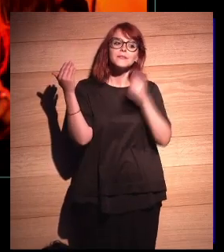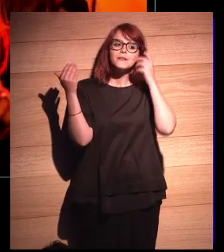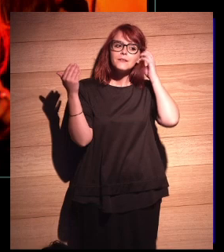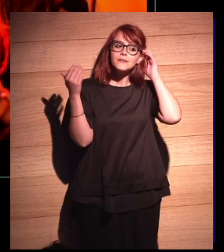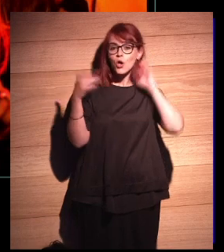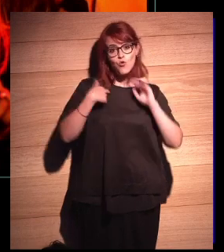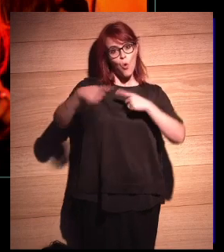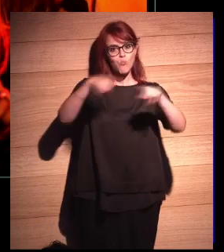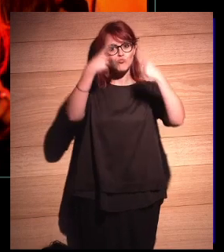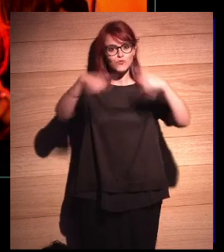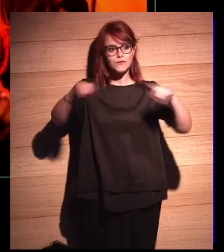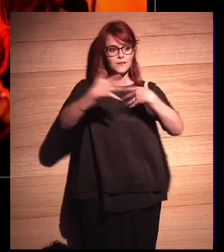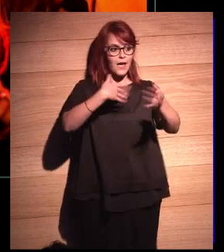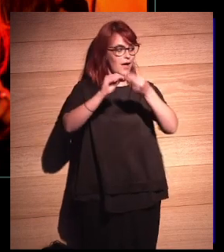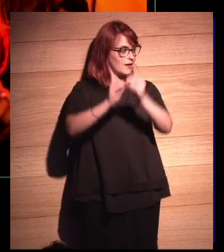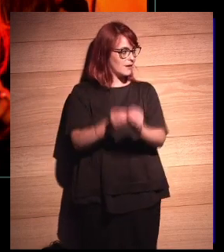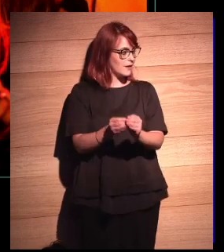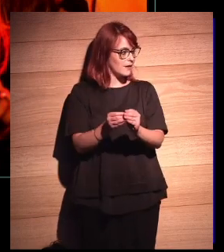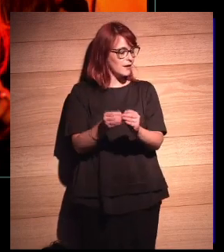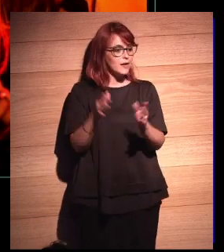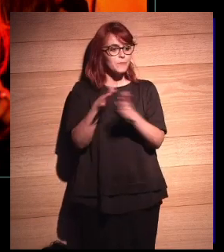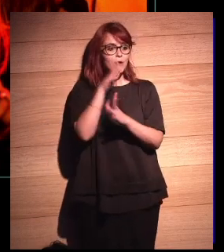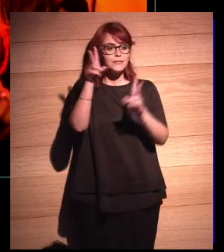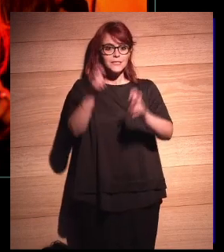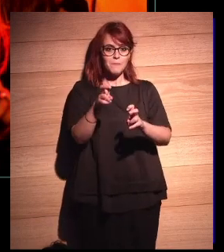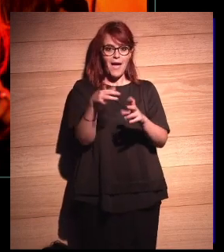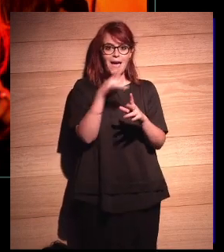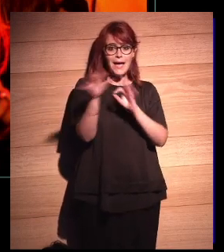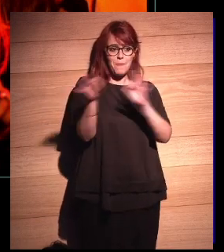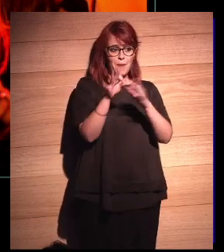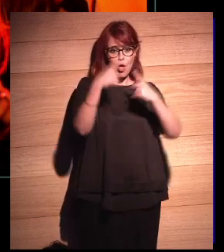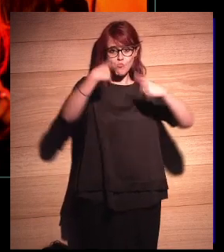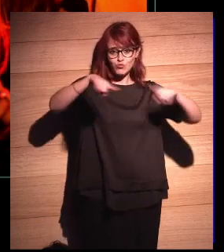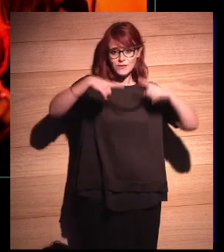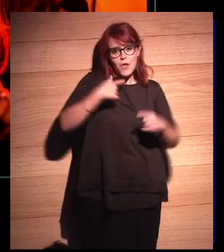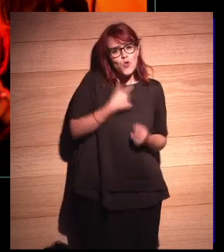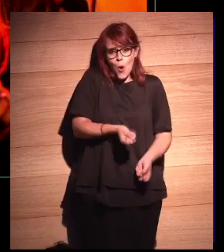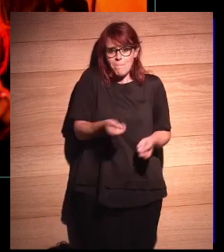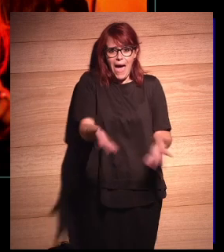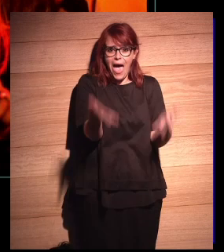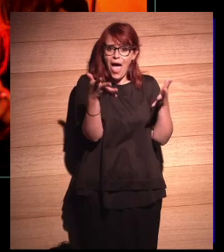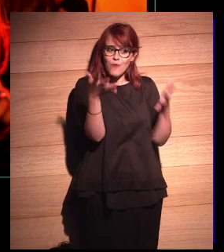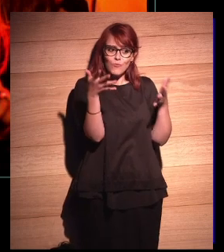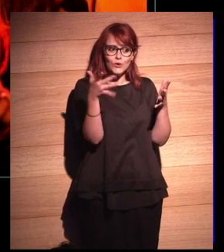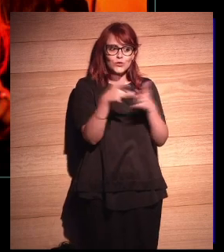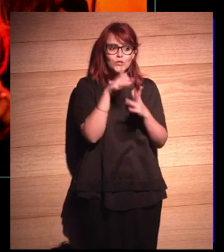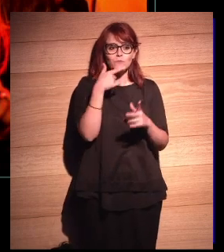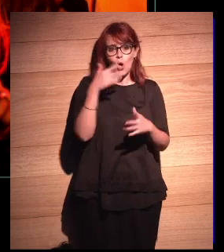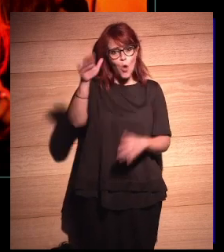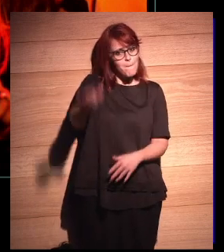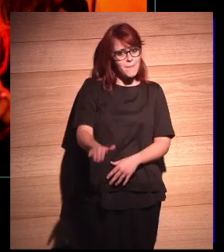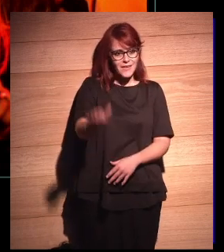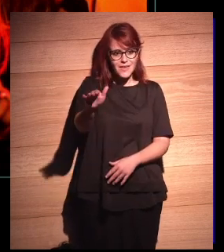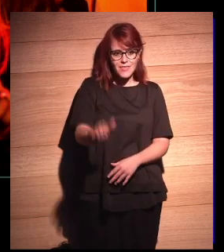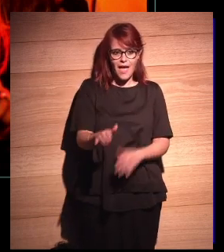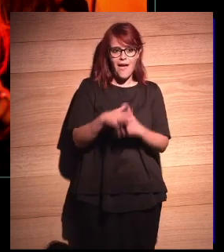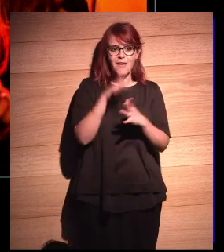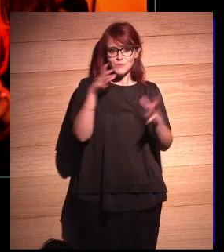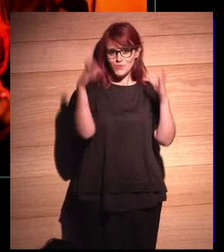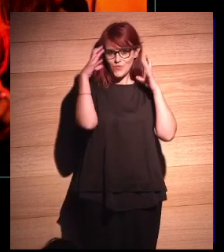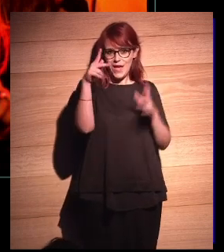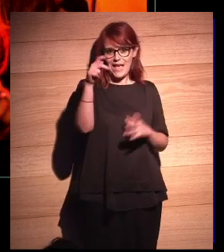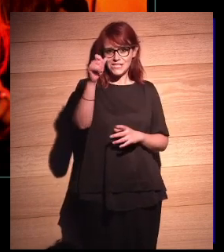a musician. I grew up in a house where we heard a lot of music, and I really loved, as a small child, I loved classical music.